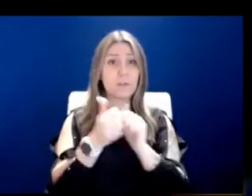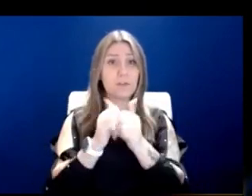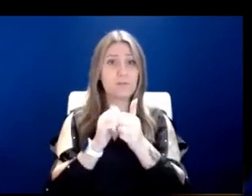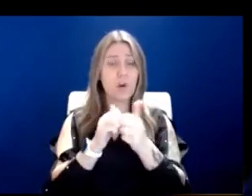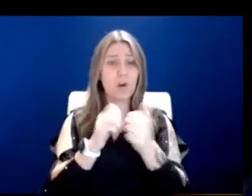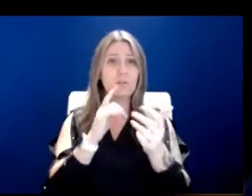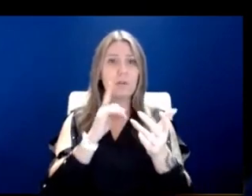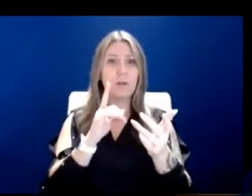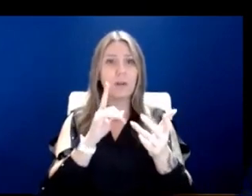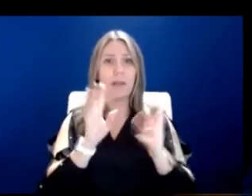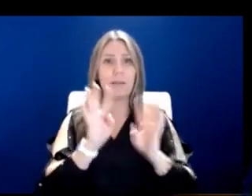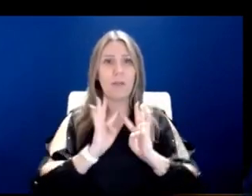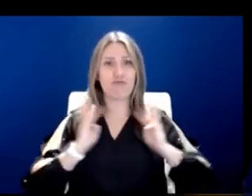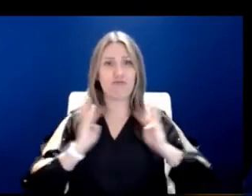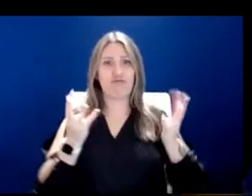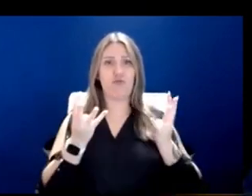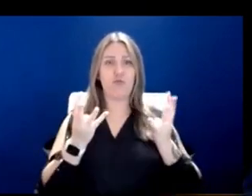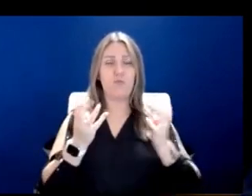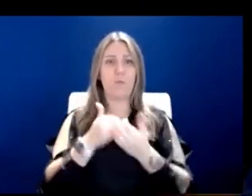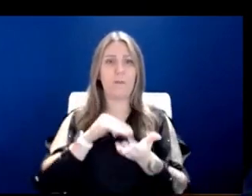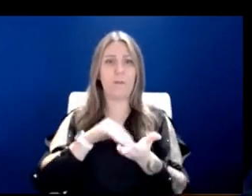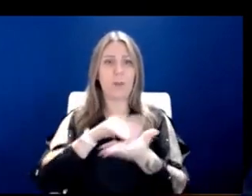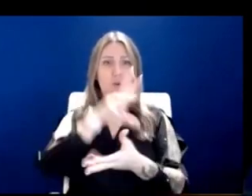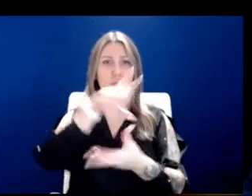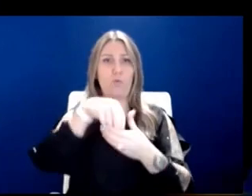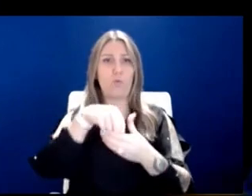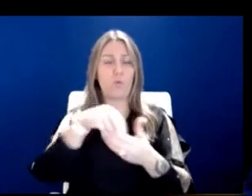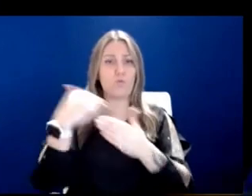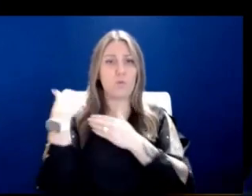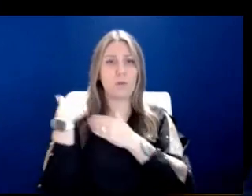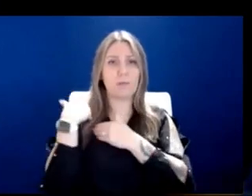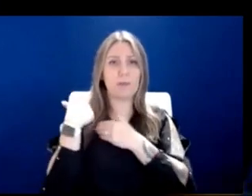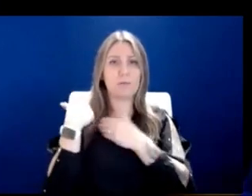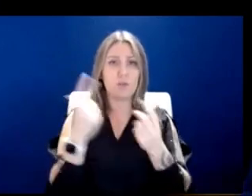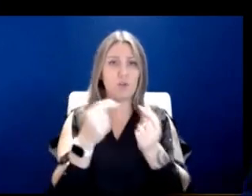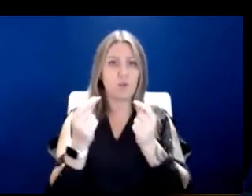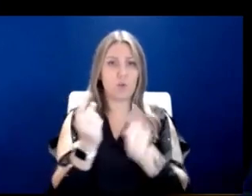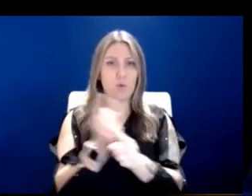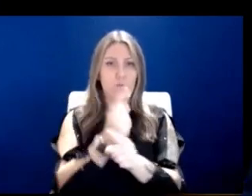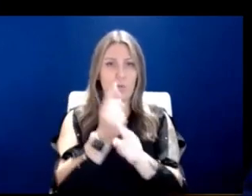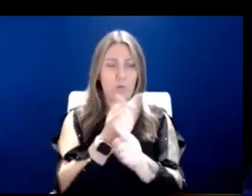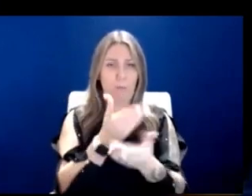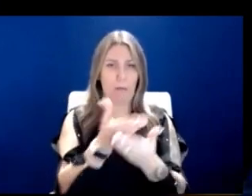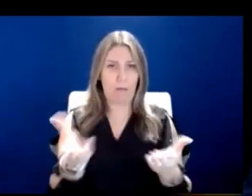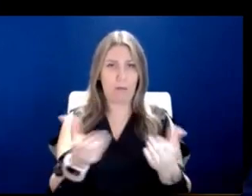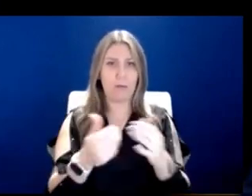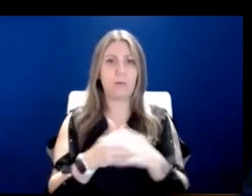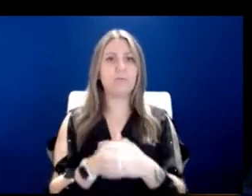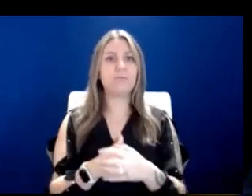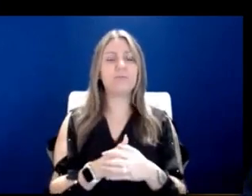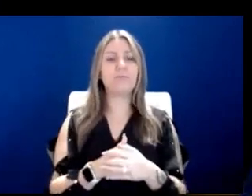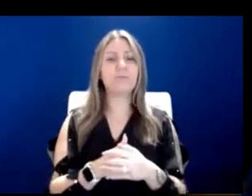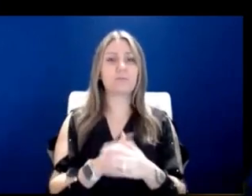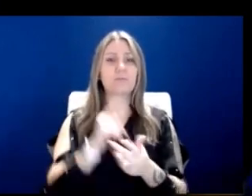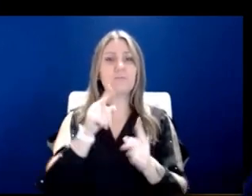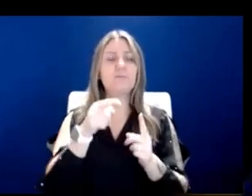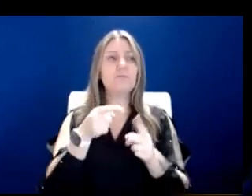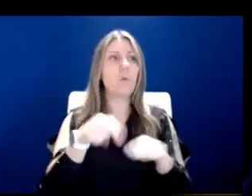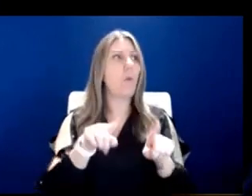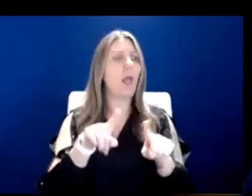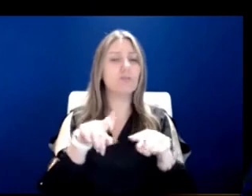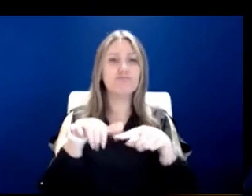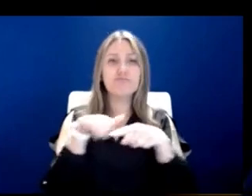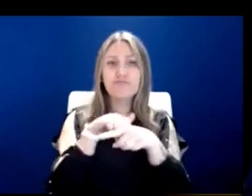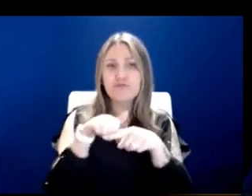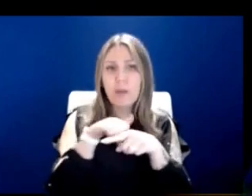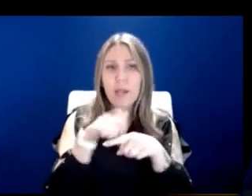physician included that we take the responsibility of making sure they're doing the right things. When in training or when I travel with the